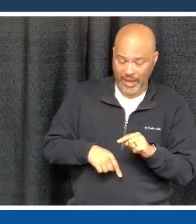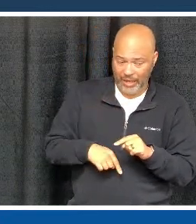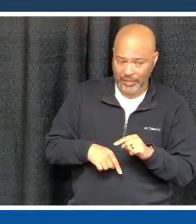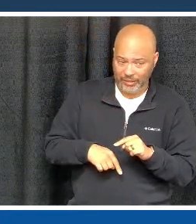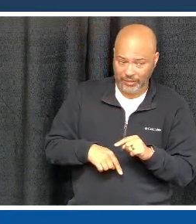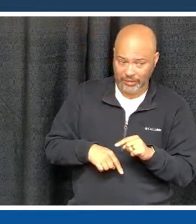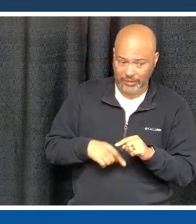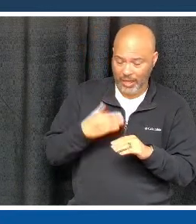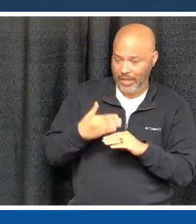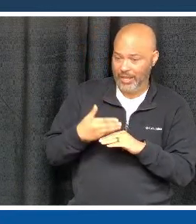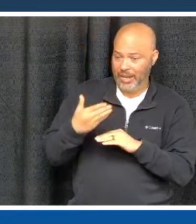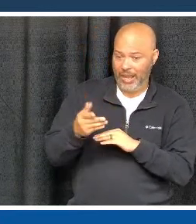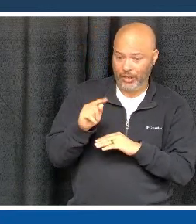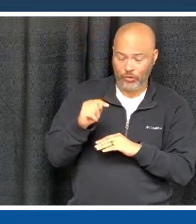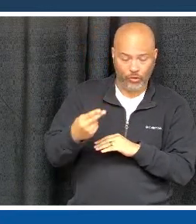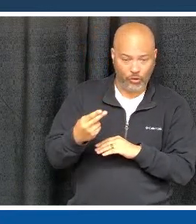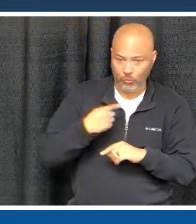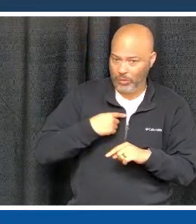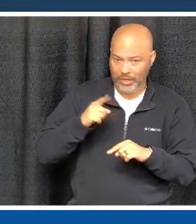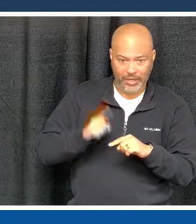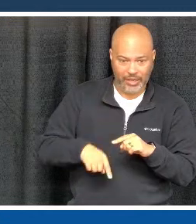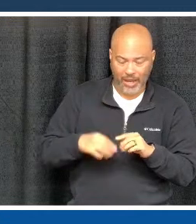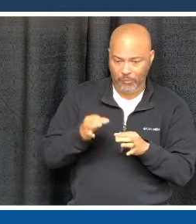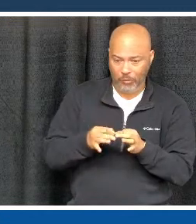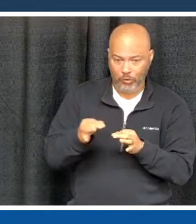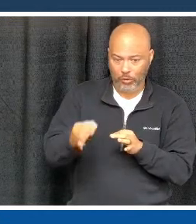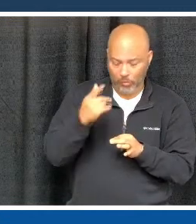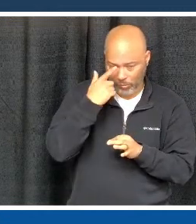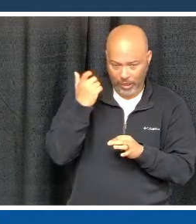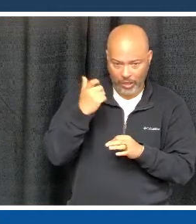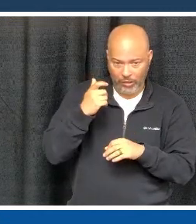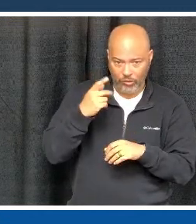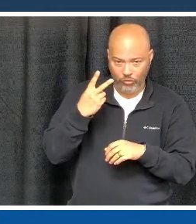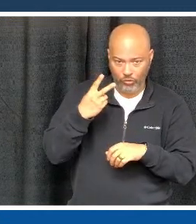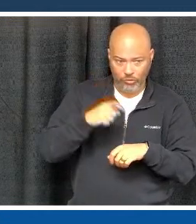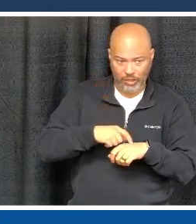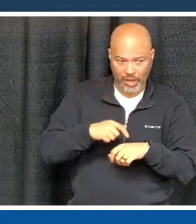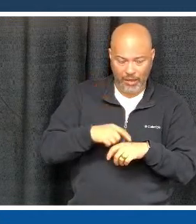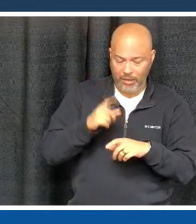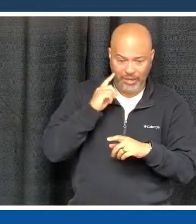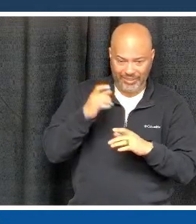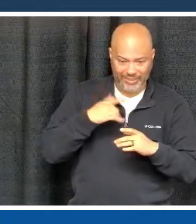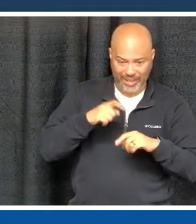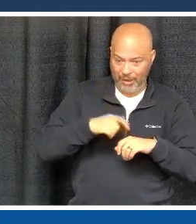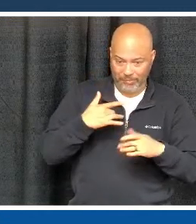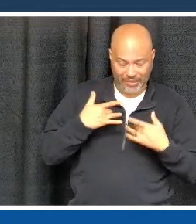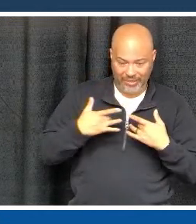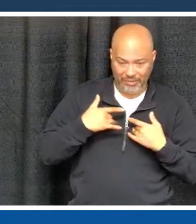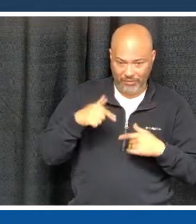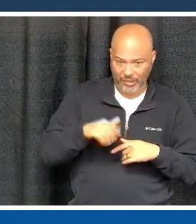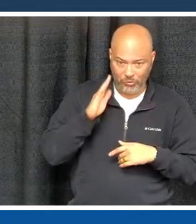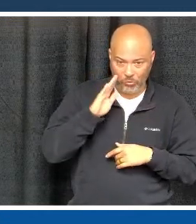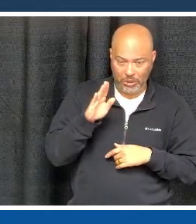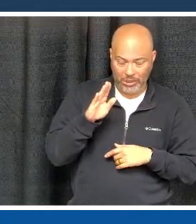at next Thursday, we cannot postpone because it is too time sensitive that this would,